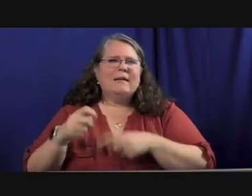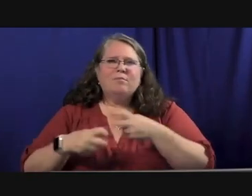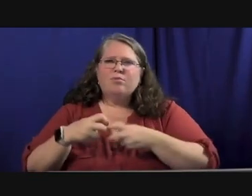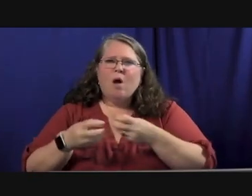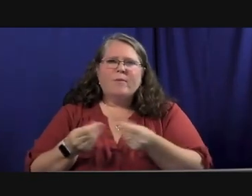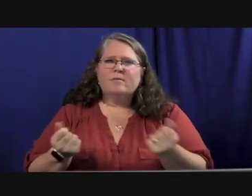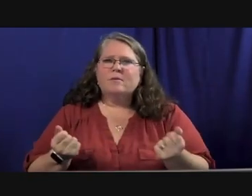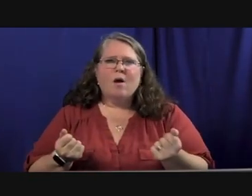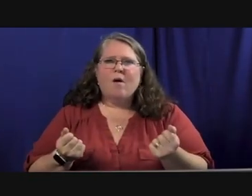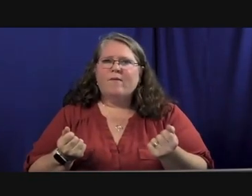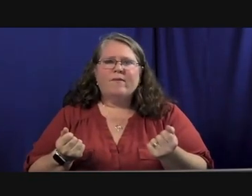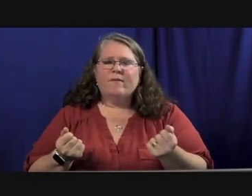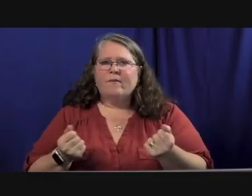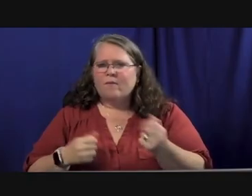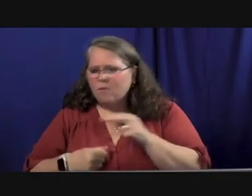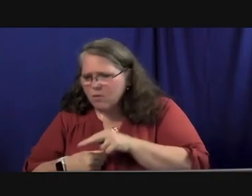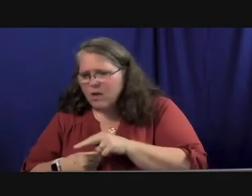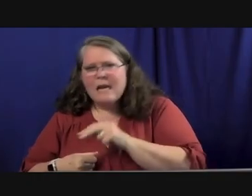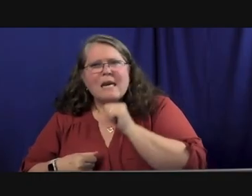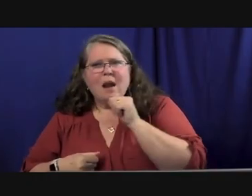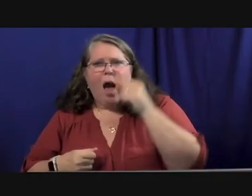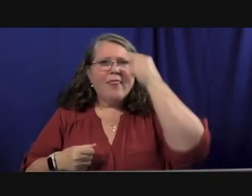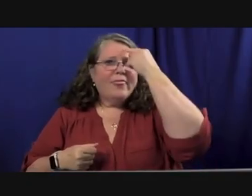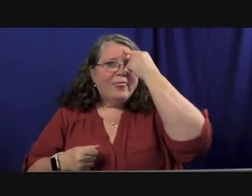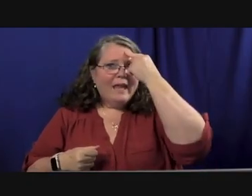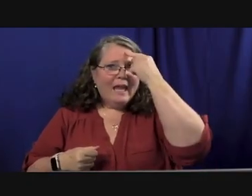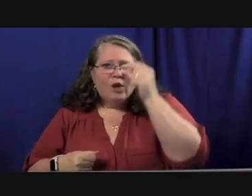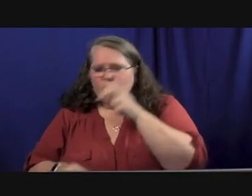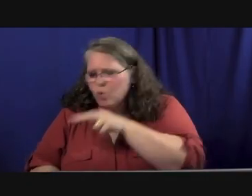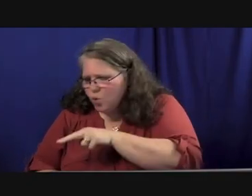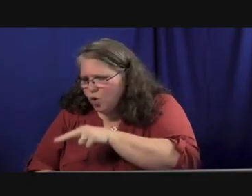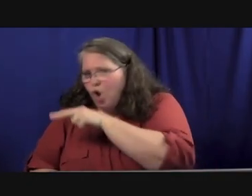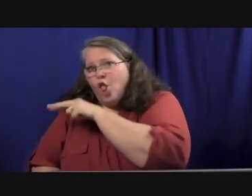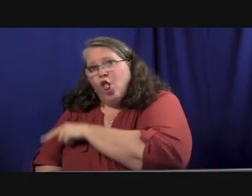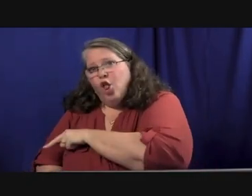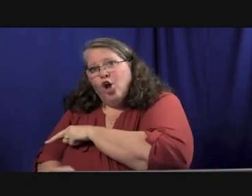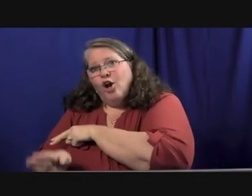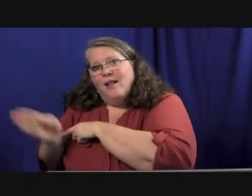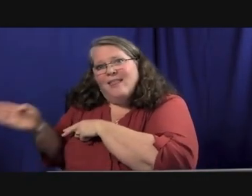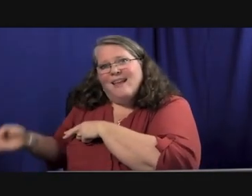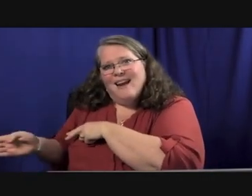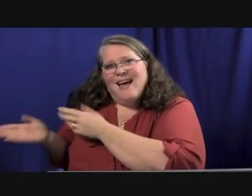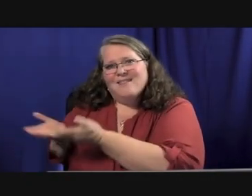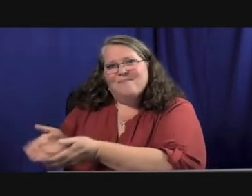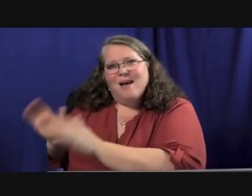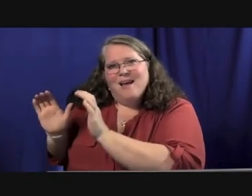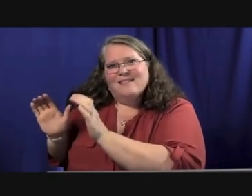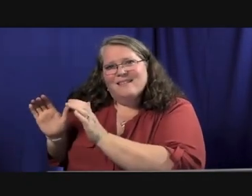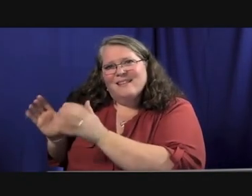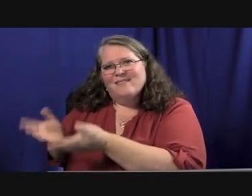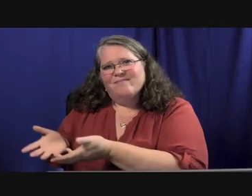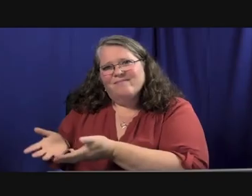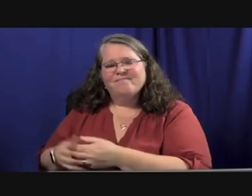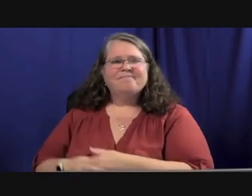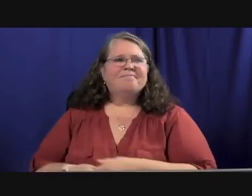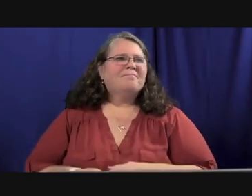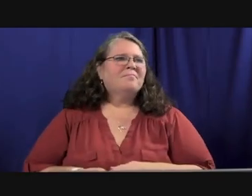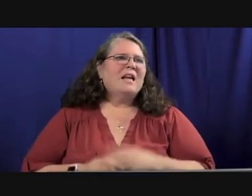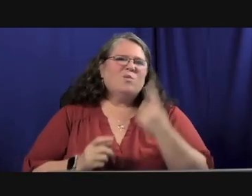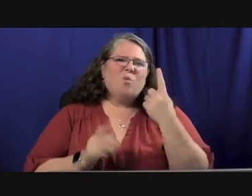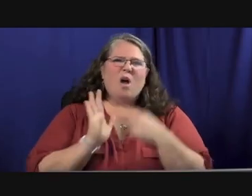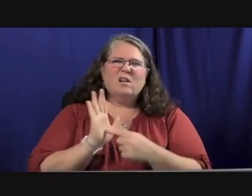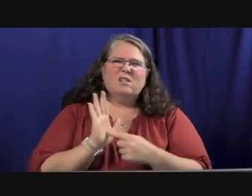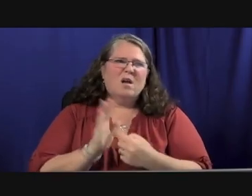saw that that ball was gone, they wouldn't understand why it was gone. They wouldn't automatically problem solve and look at